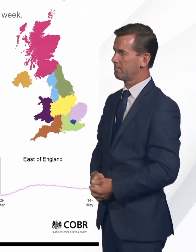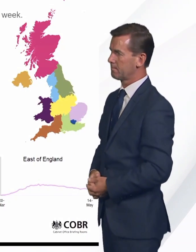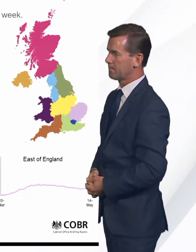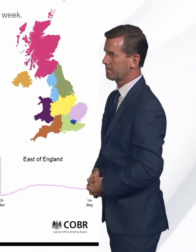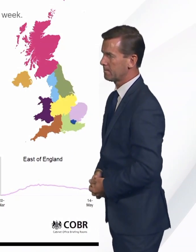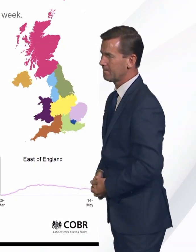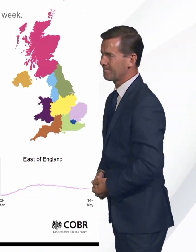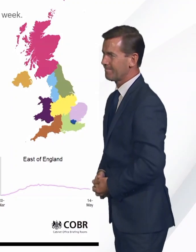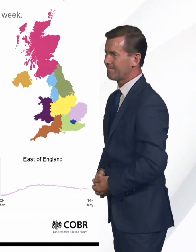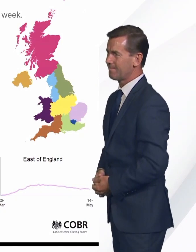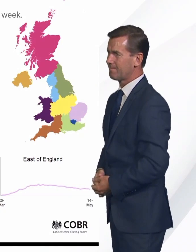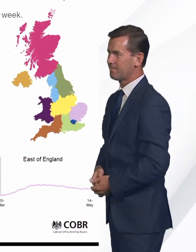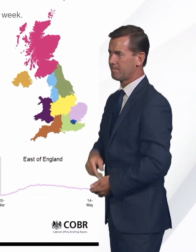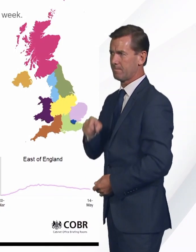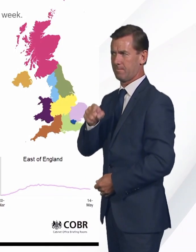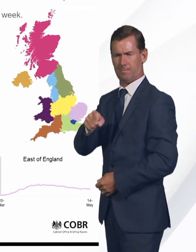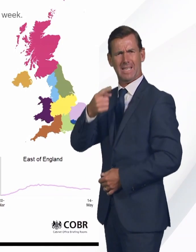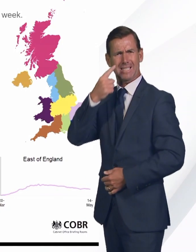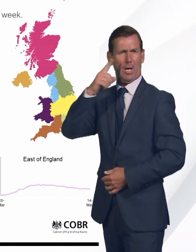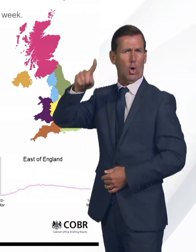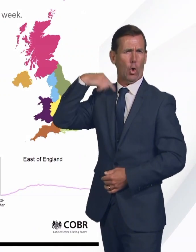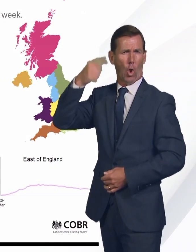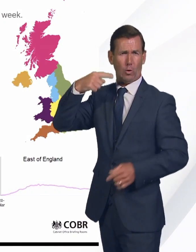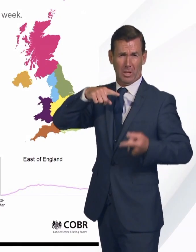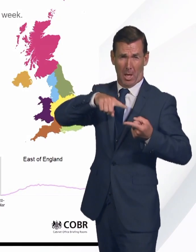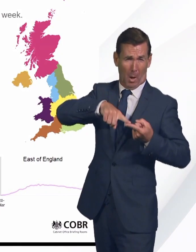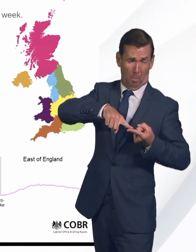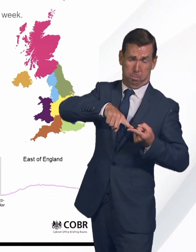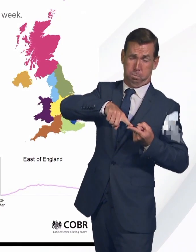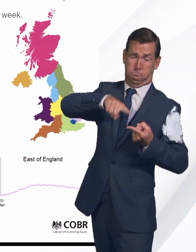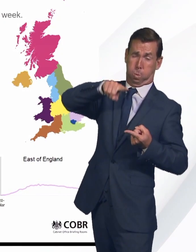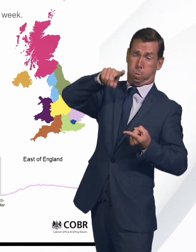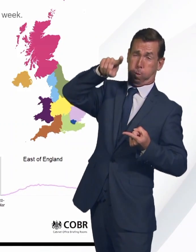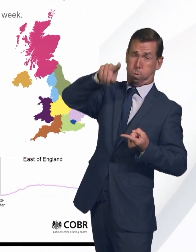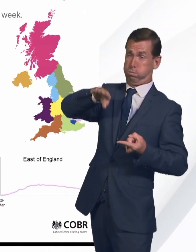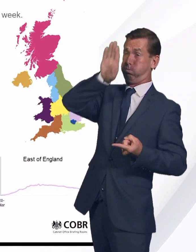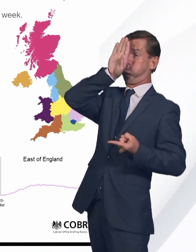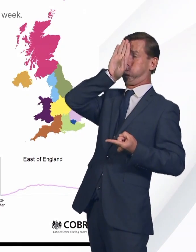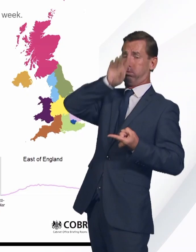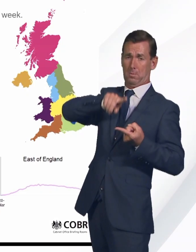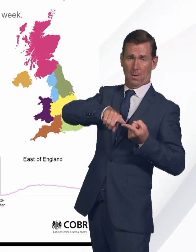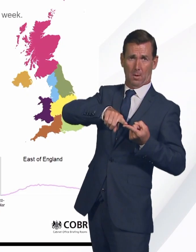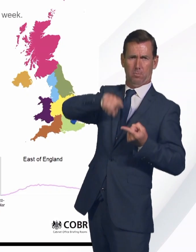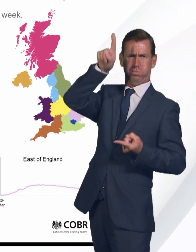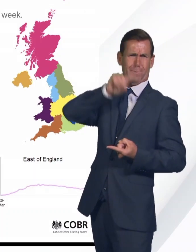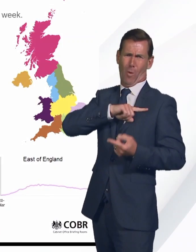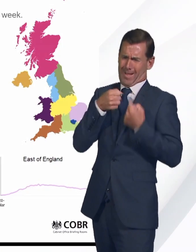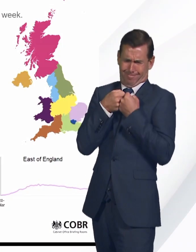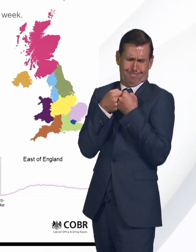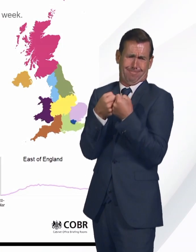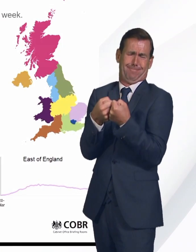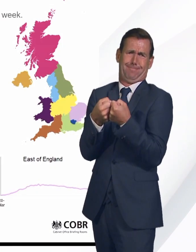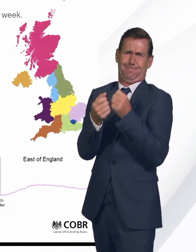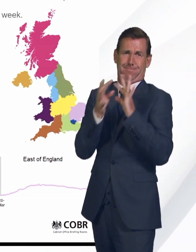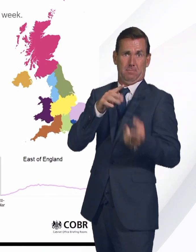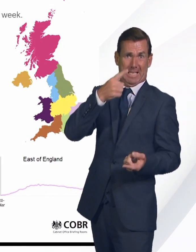has had a severe and sharper rise in the number of cases in a highly densely populated area,